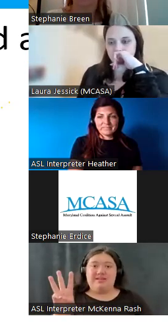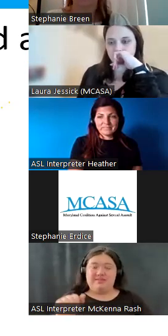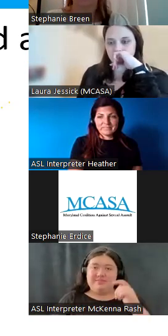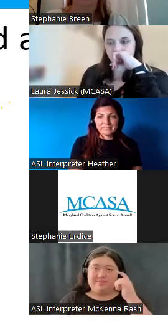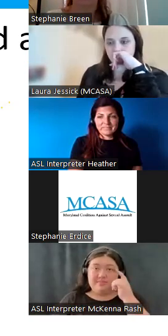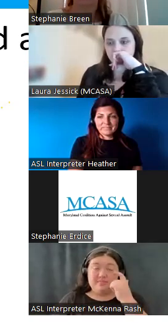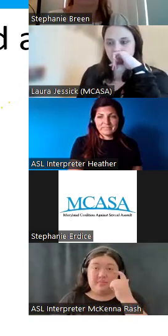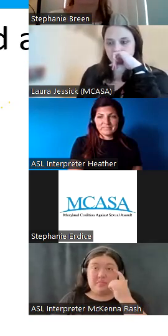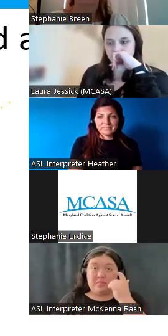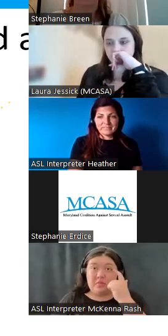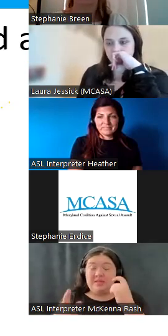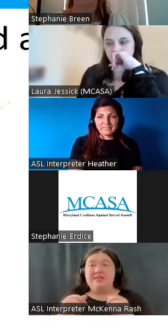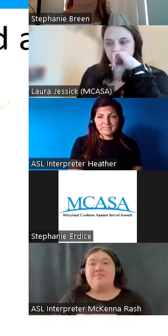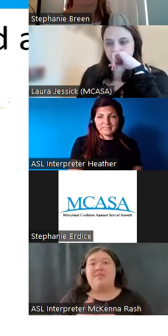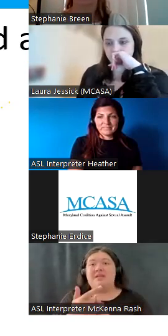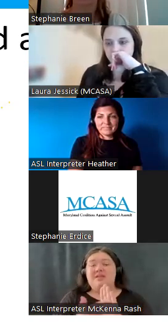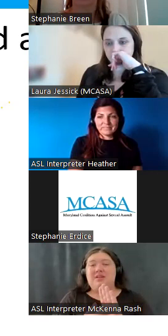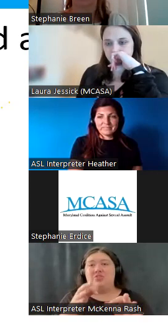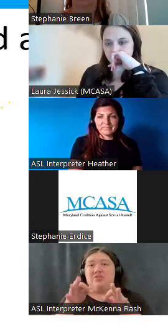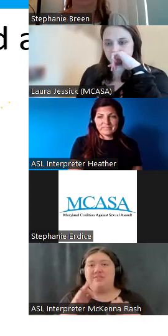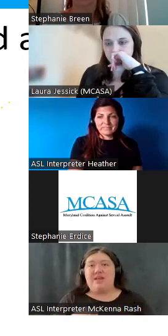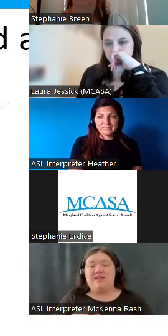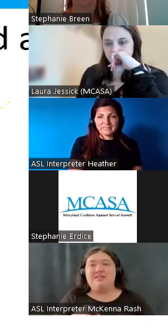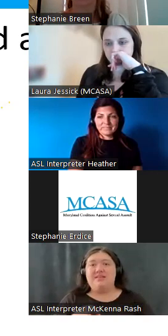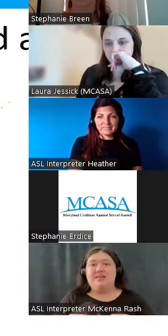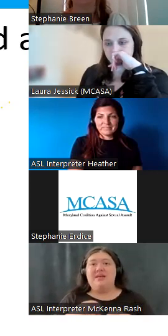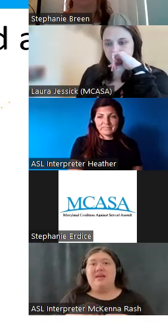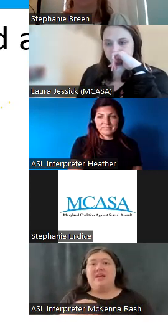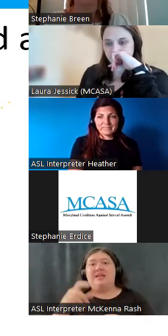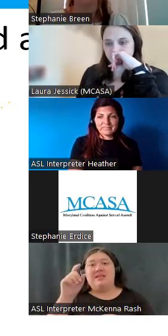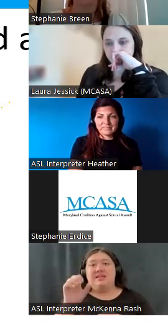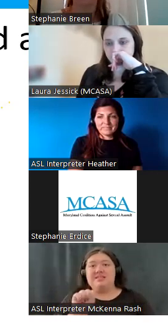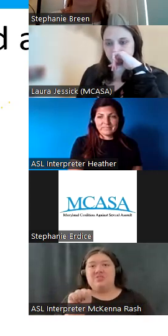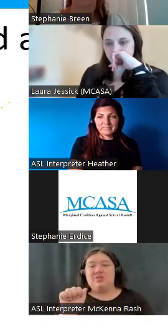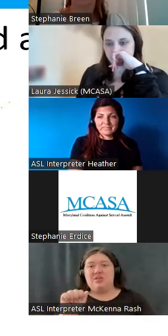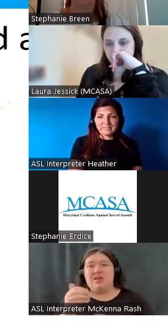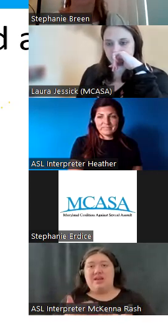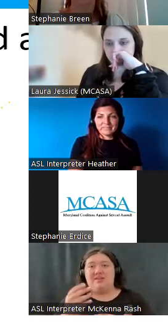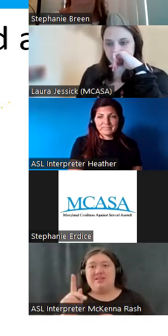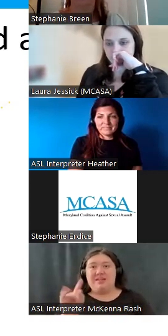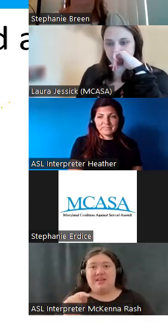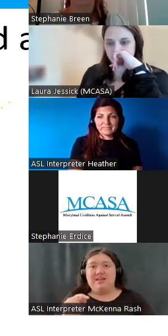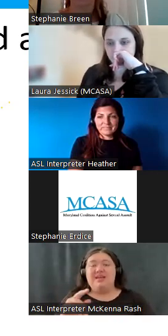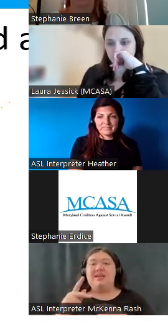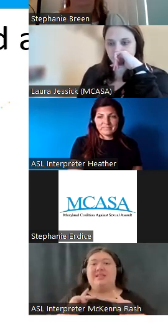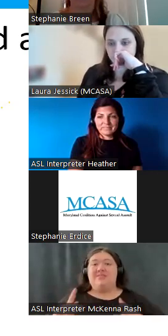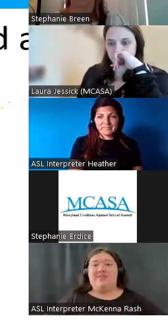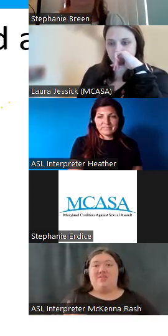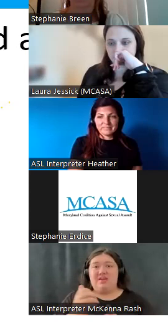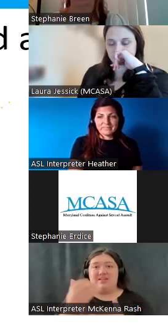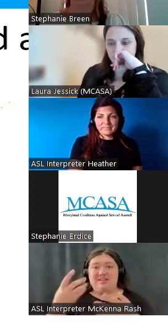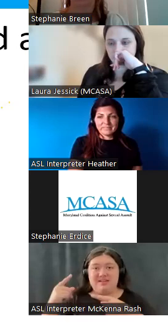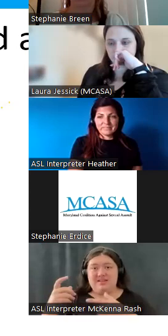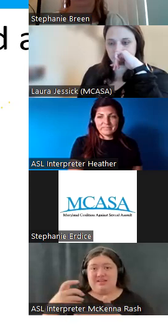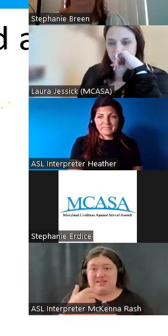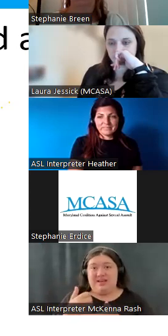This legislation defines a sexual assault evidence kit as any physical evidence that is collected after